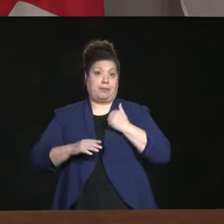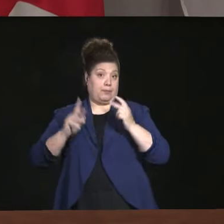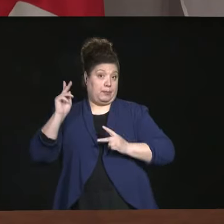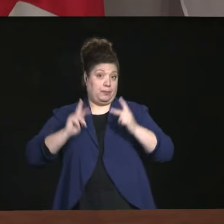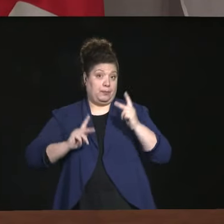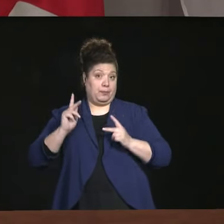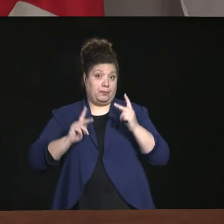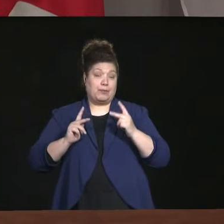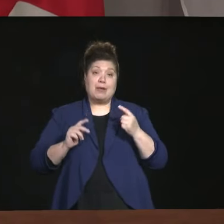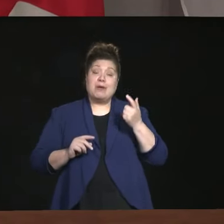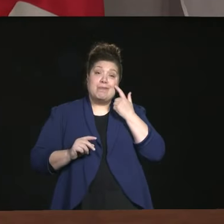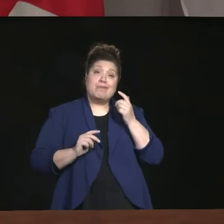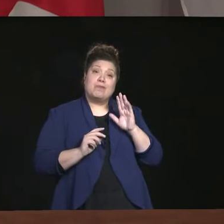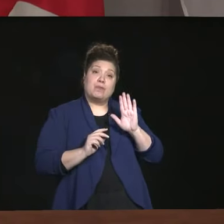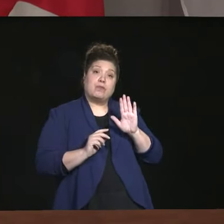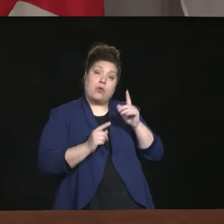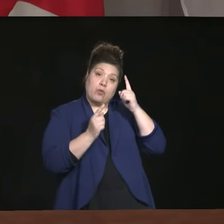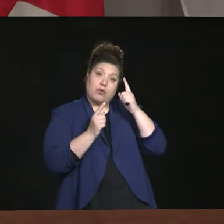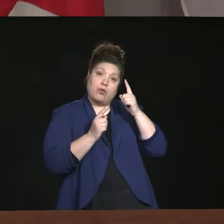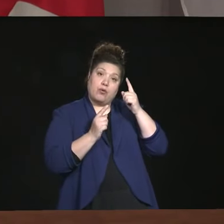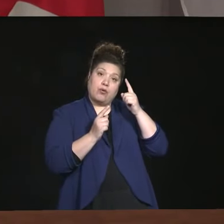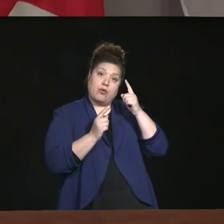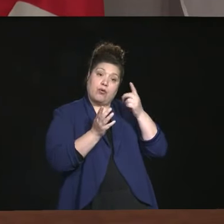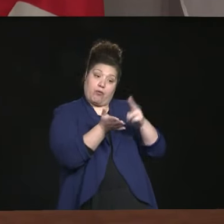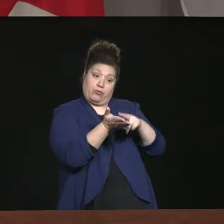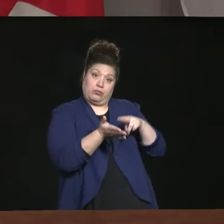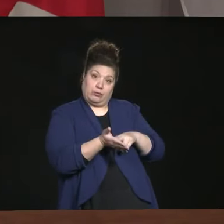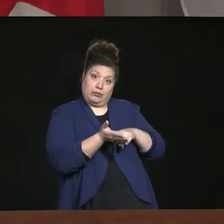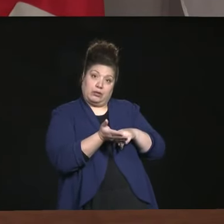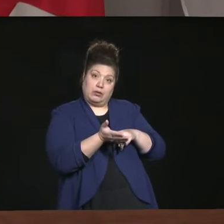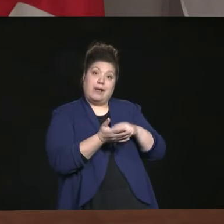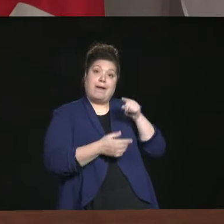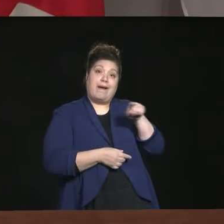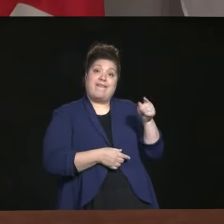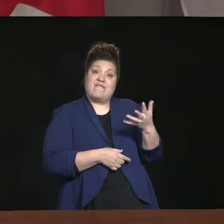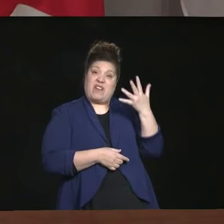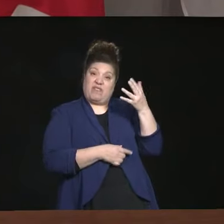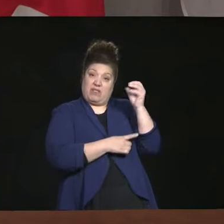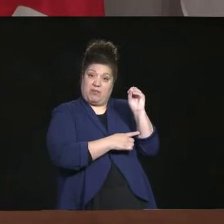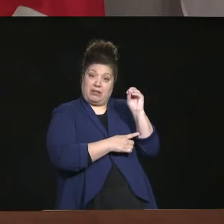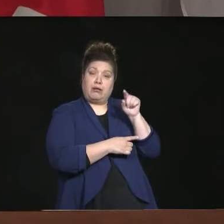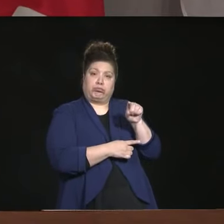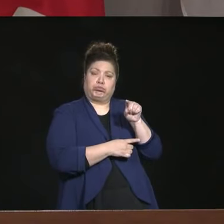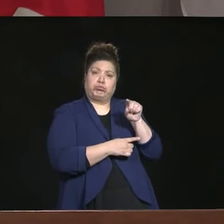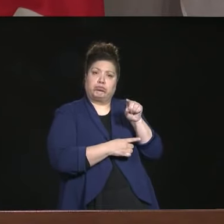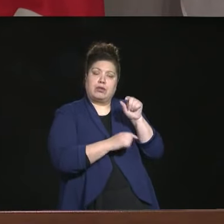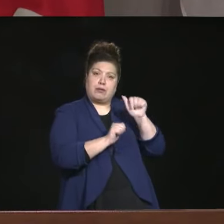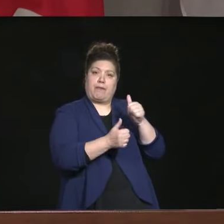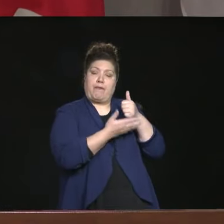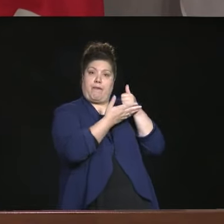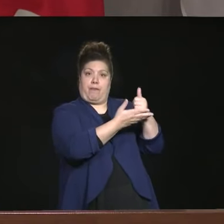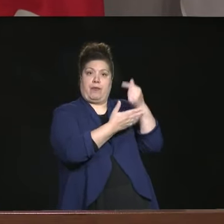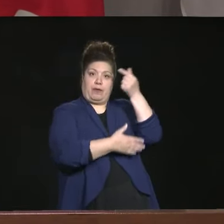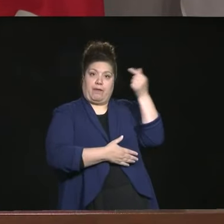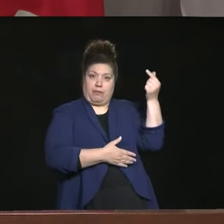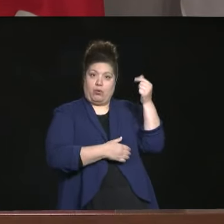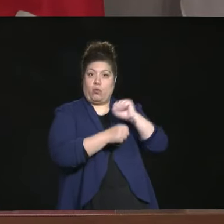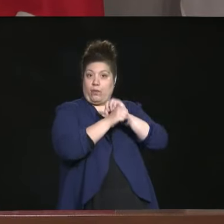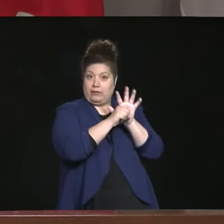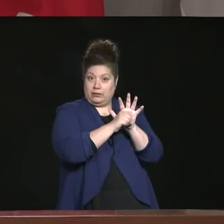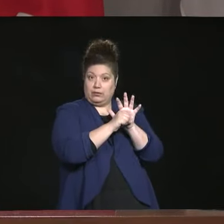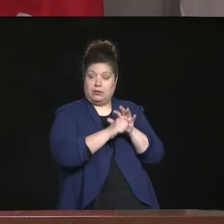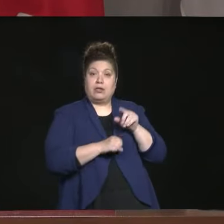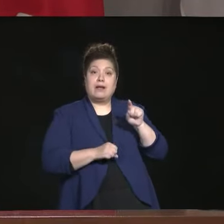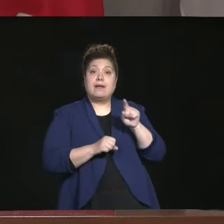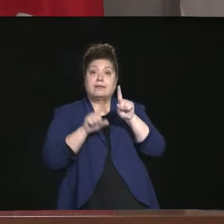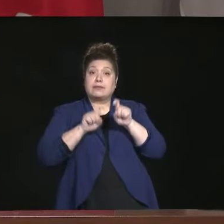with 5 companies who have signaled they can assist in the government's response to COVID-19. supplying testing kits,